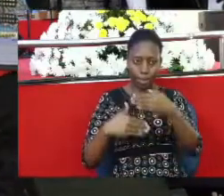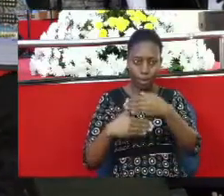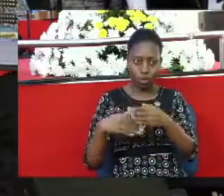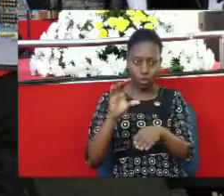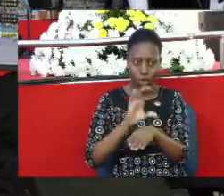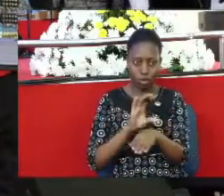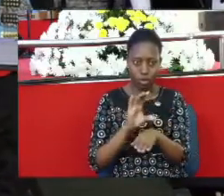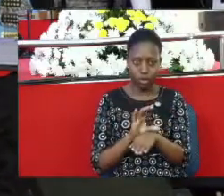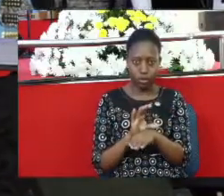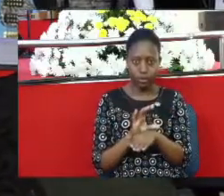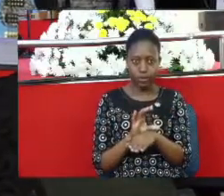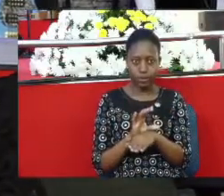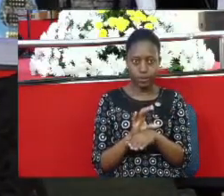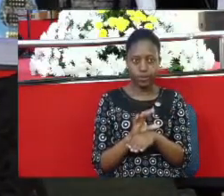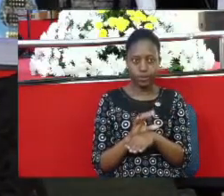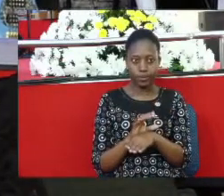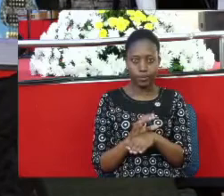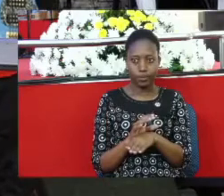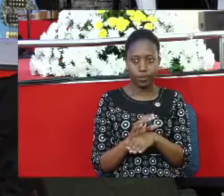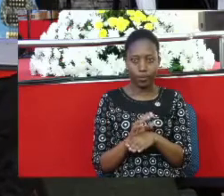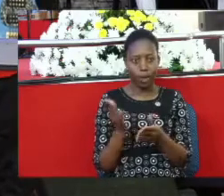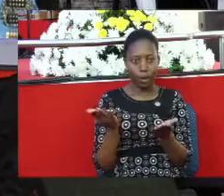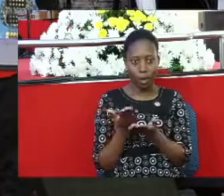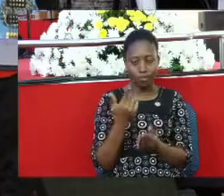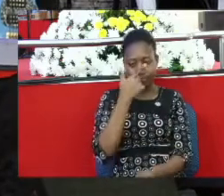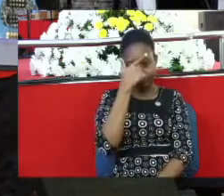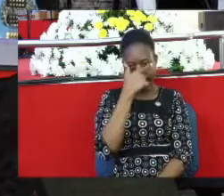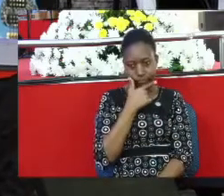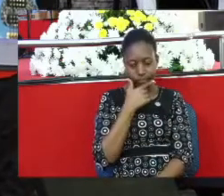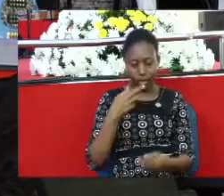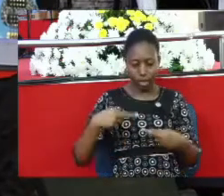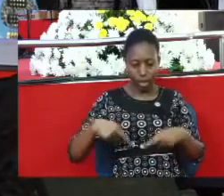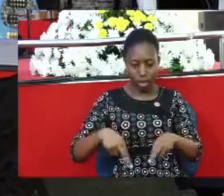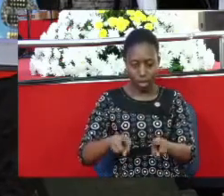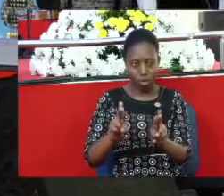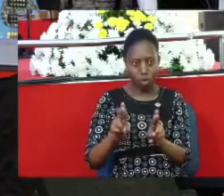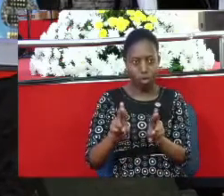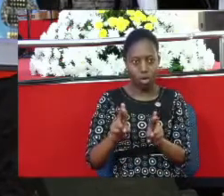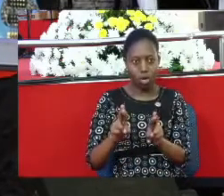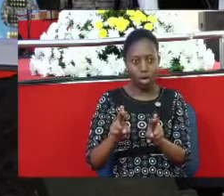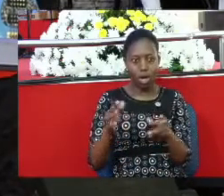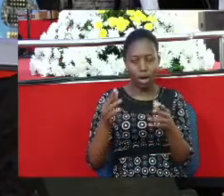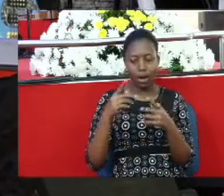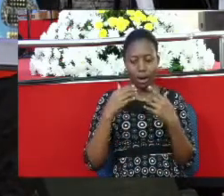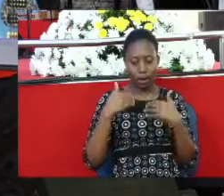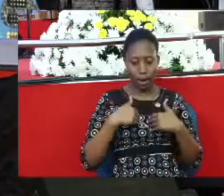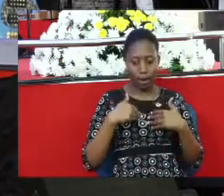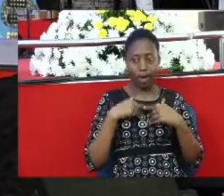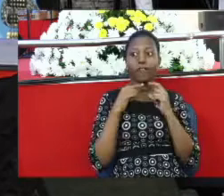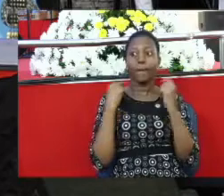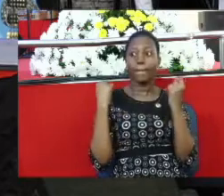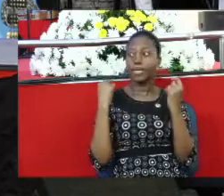tunaanza makanisa. Yadhika Road, tumeona plot yake. Na pastor wake atakuwa Zachary. At least that one. Hiyo haina